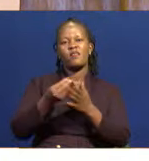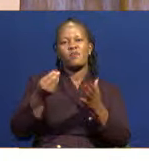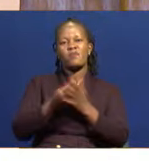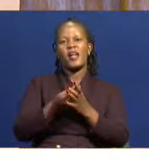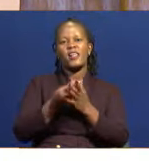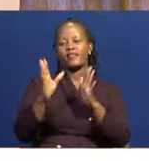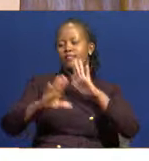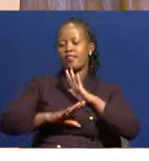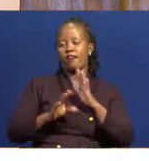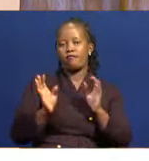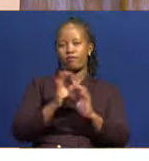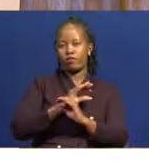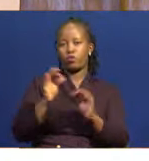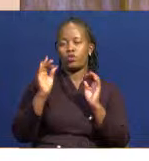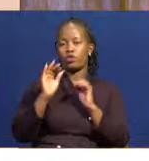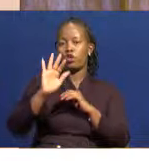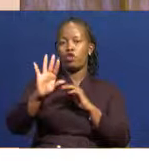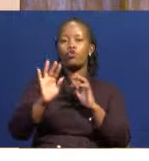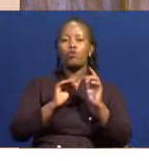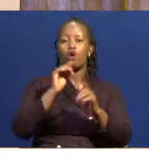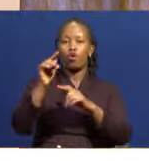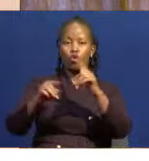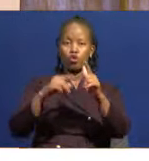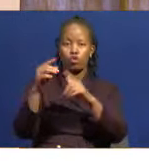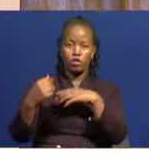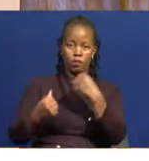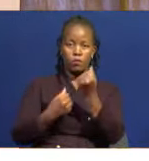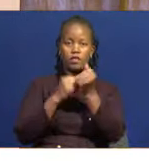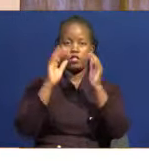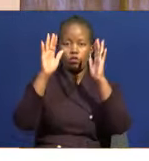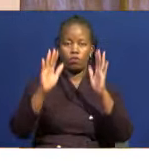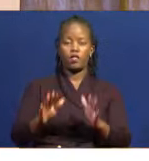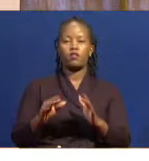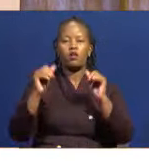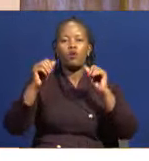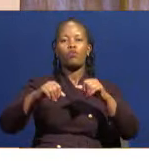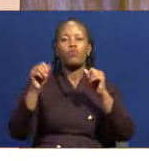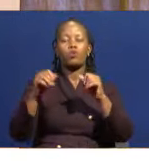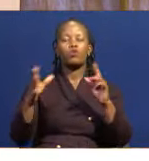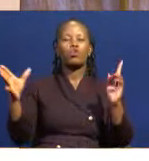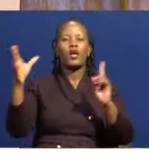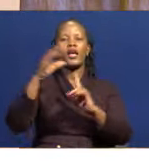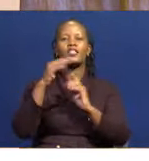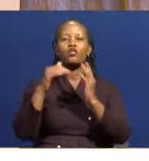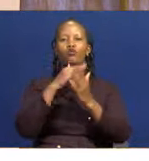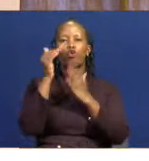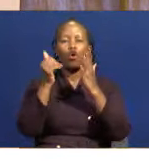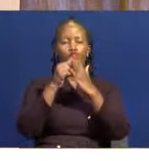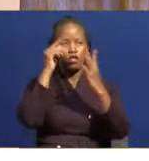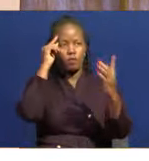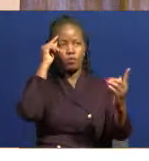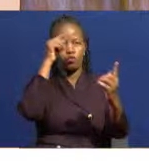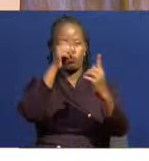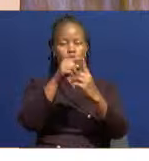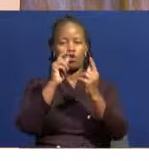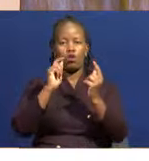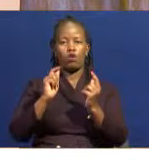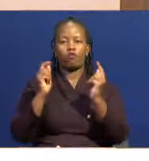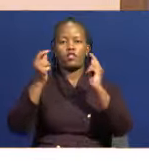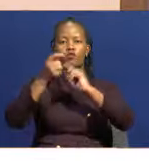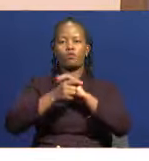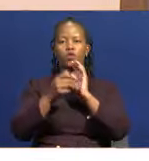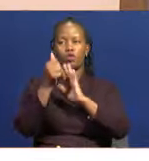continued support would be invaluable in order for us to realize the full objectives of our transformation